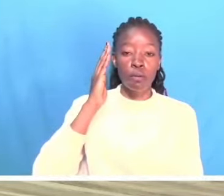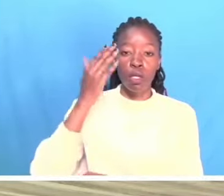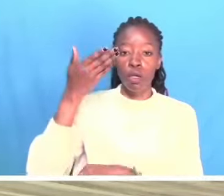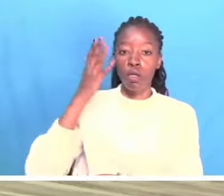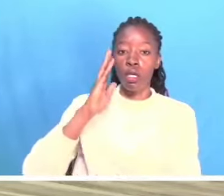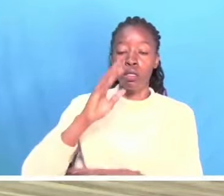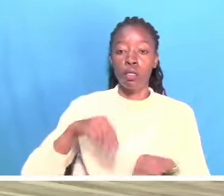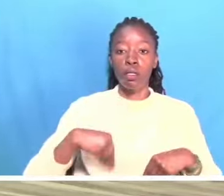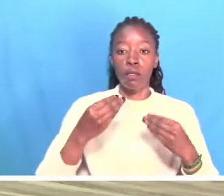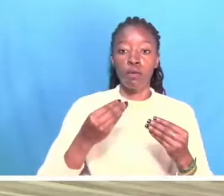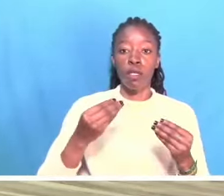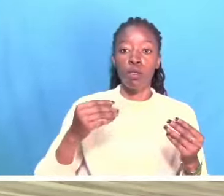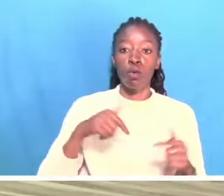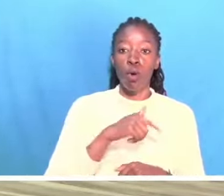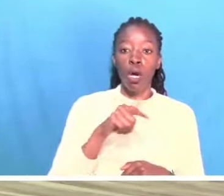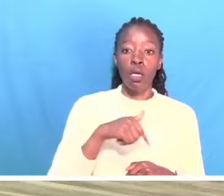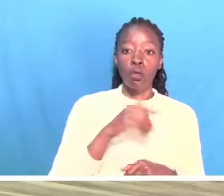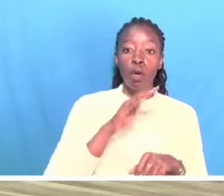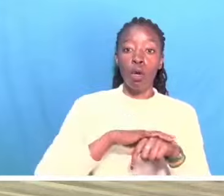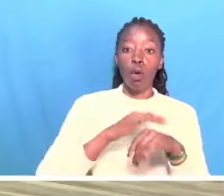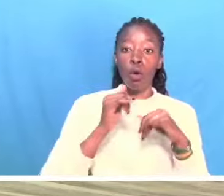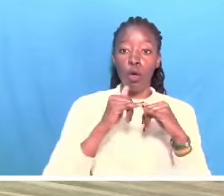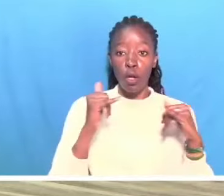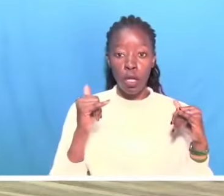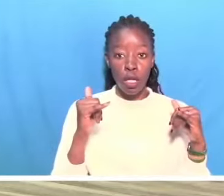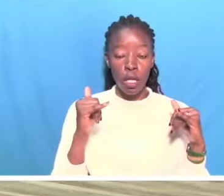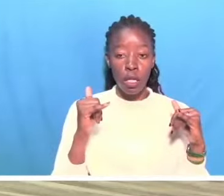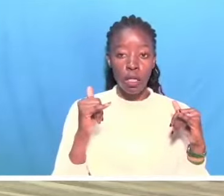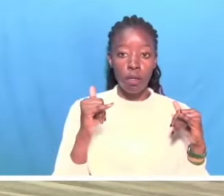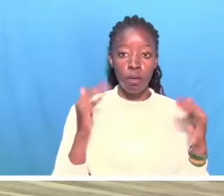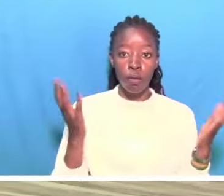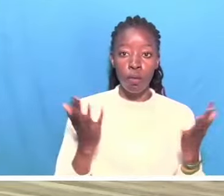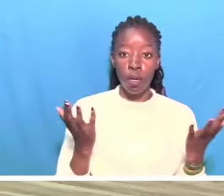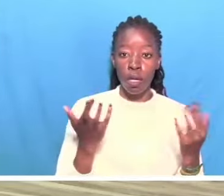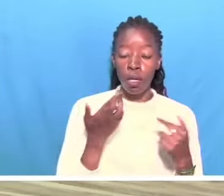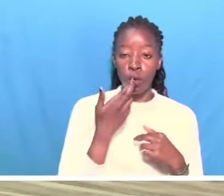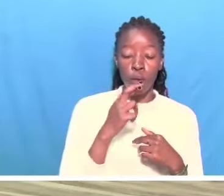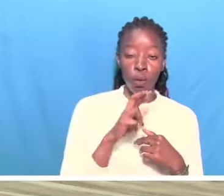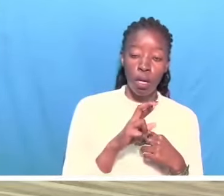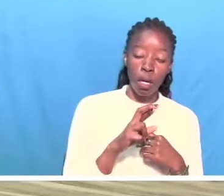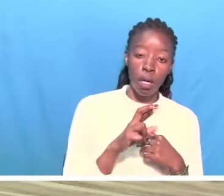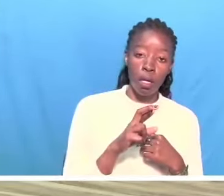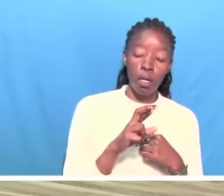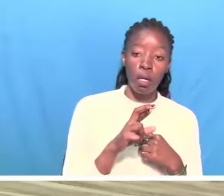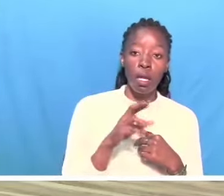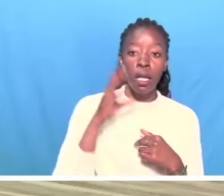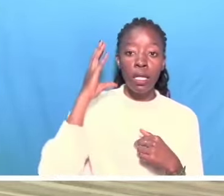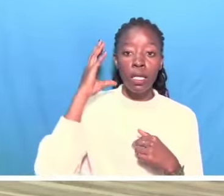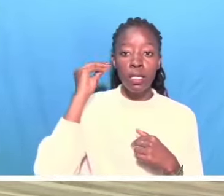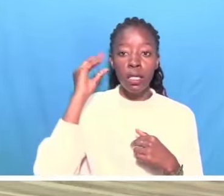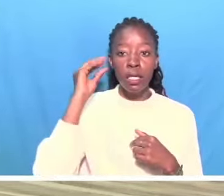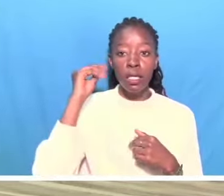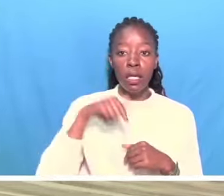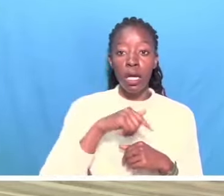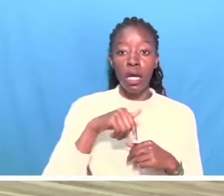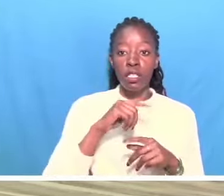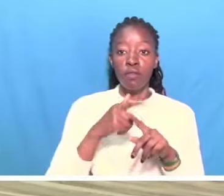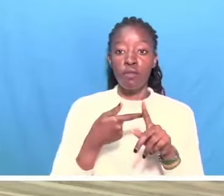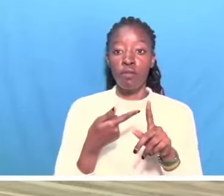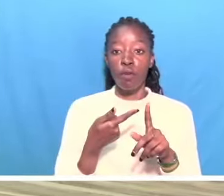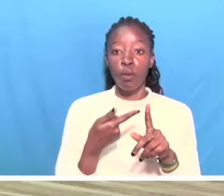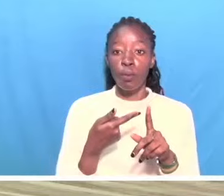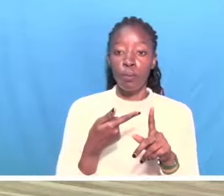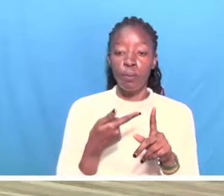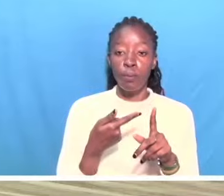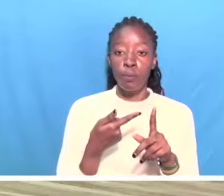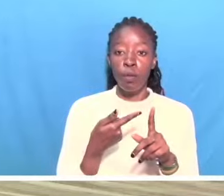us online, wherever you are visiting us from. We say a big welcome,